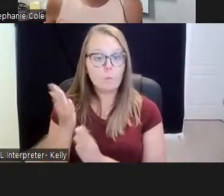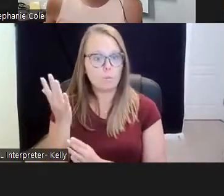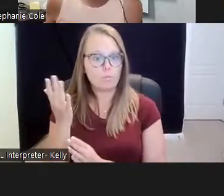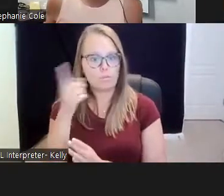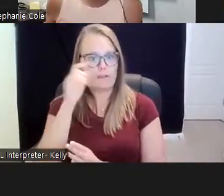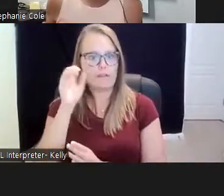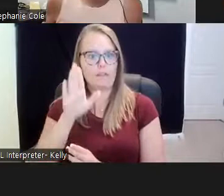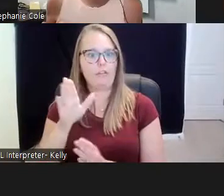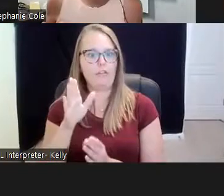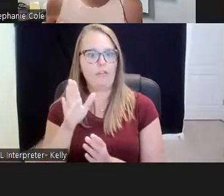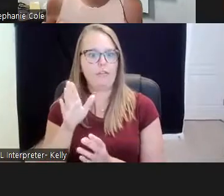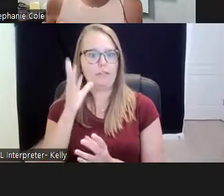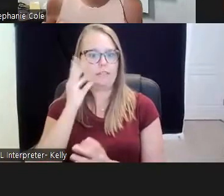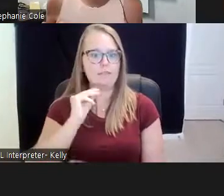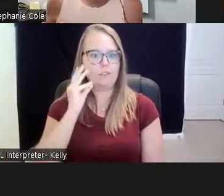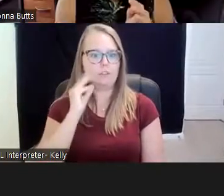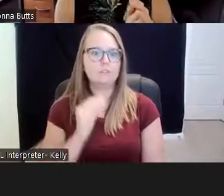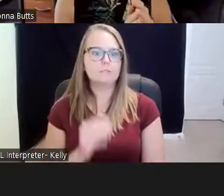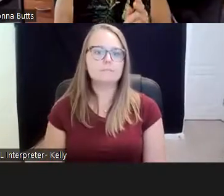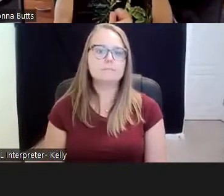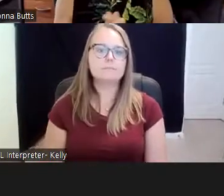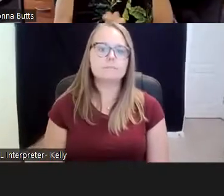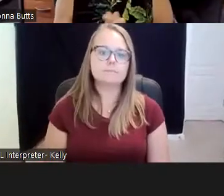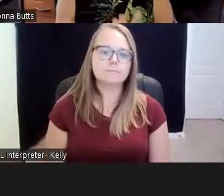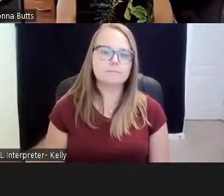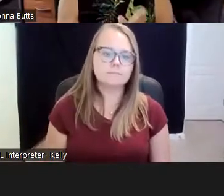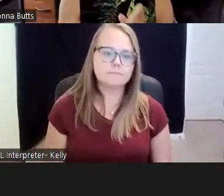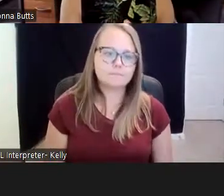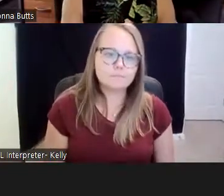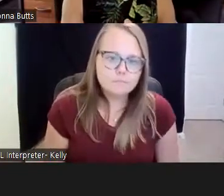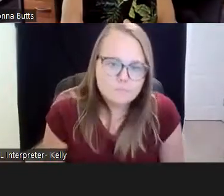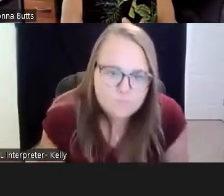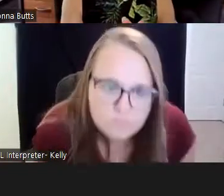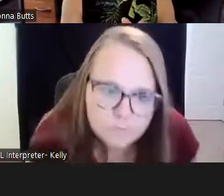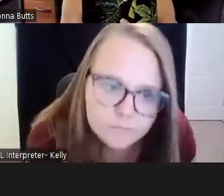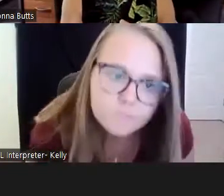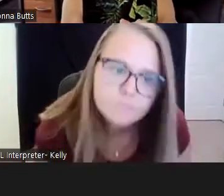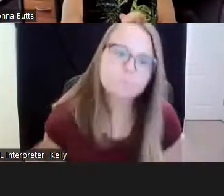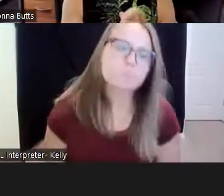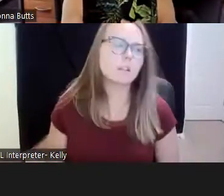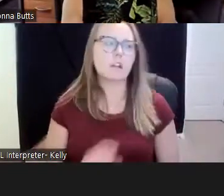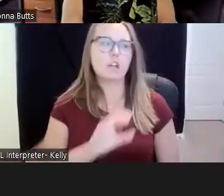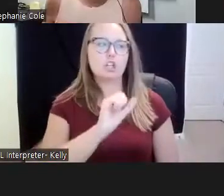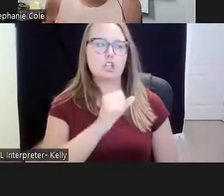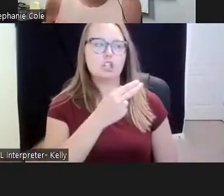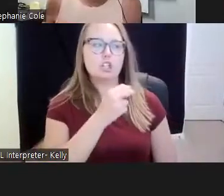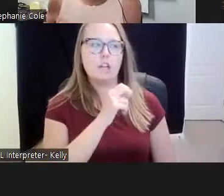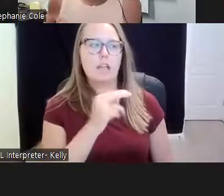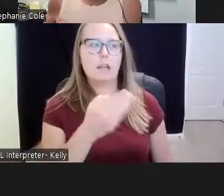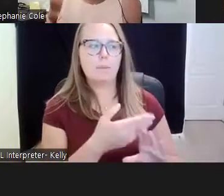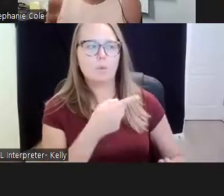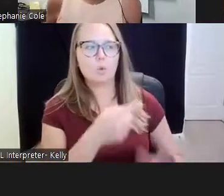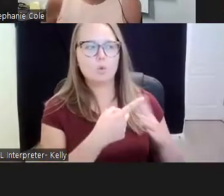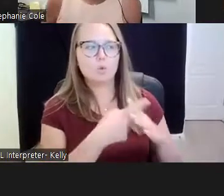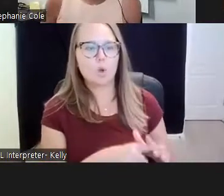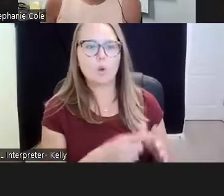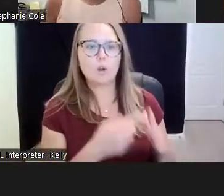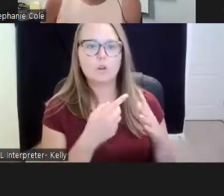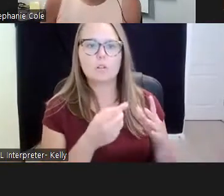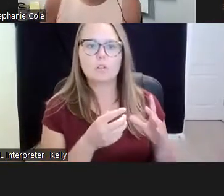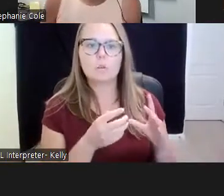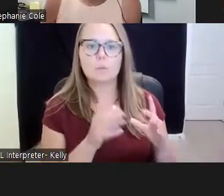just like Stephanie said. Thank you. Shannon, before you start, we're going to begin to wrap in a few minutes. No,